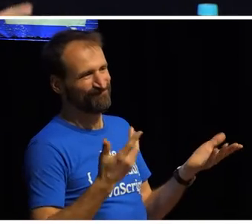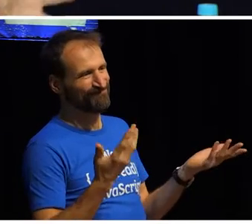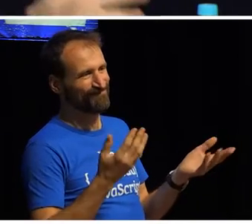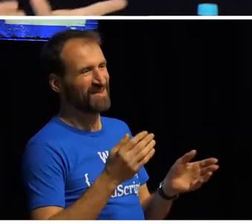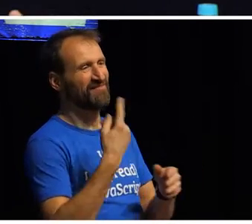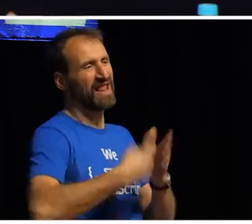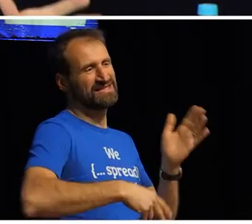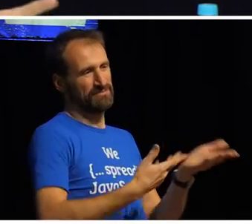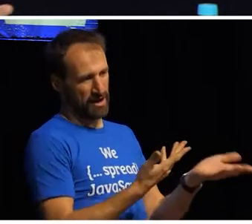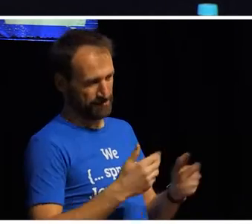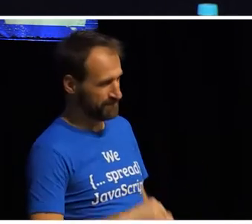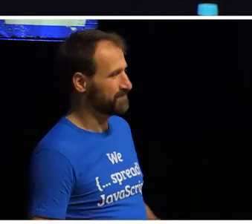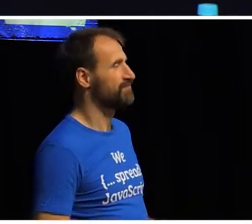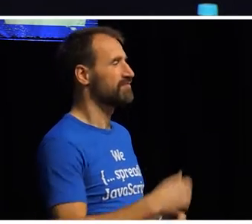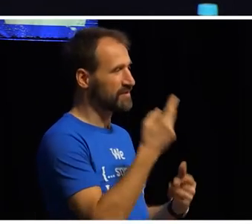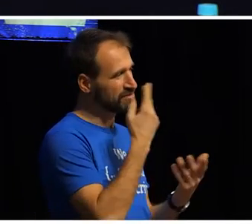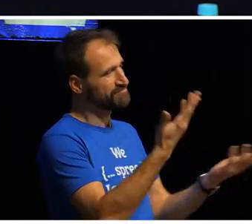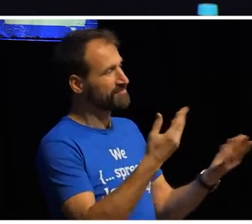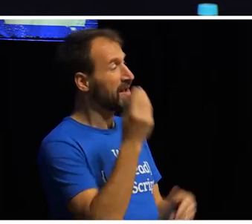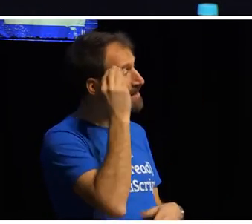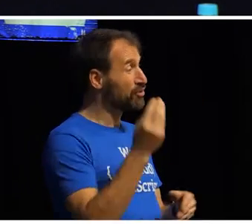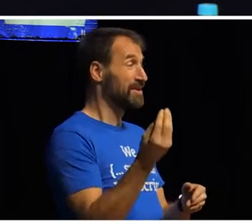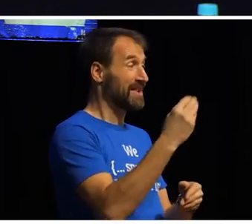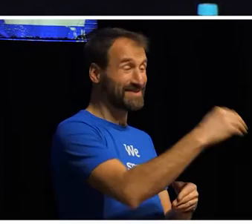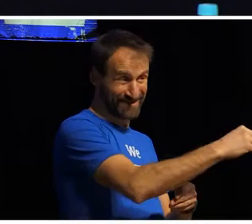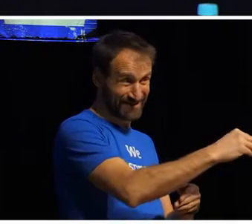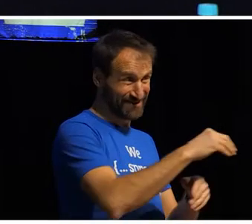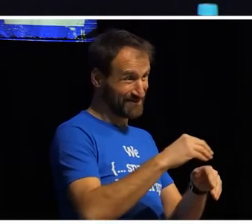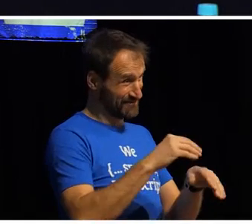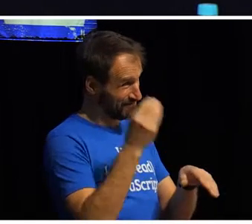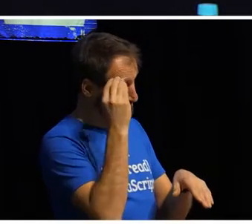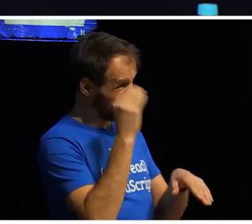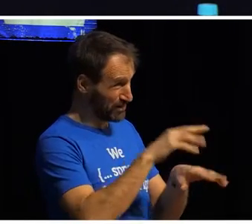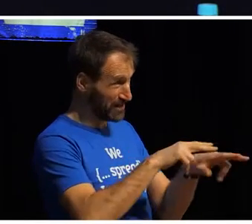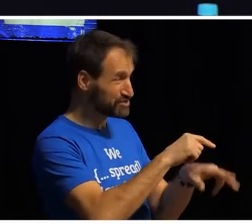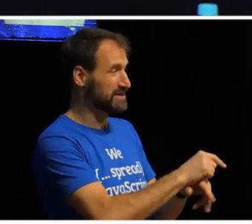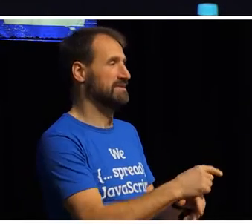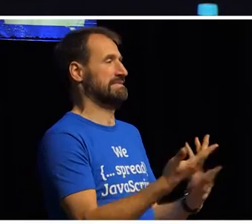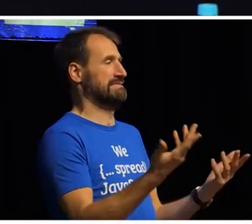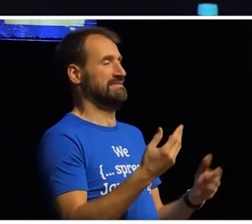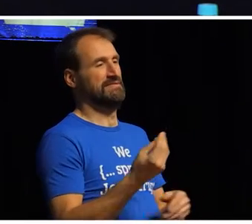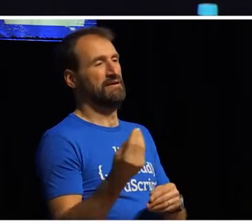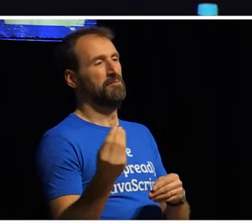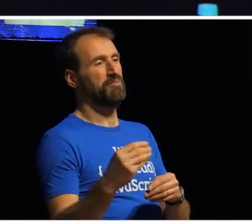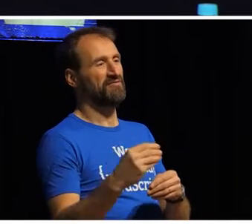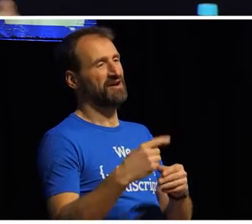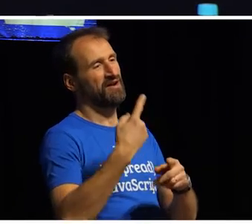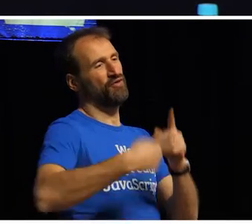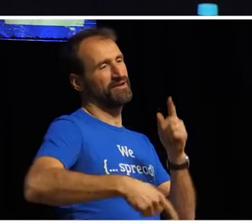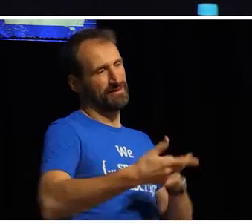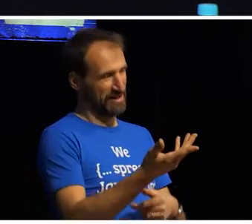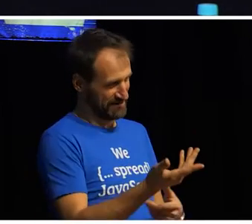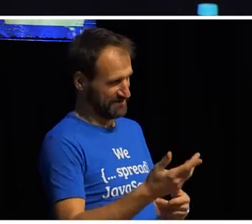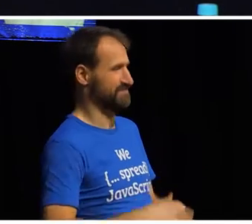you might see kind of built-in memory management I would look for the flaws there and I will see you know buffer object kind of leaking memory from server side if you talk about